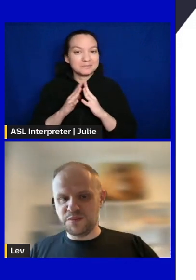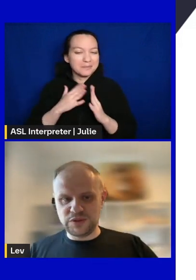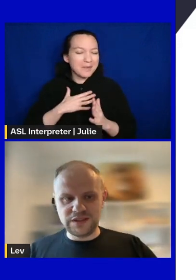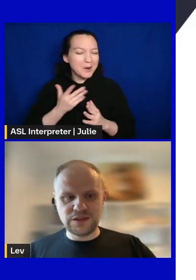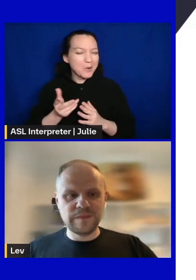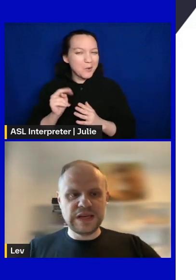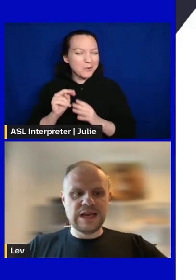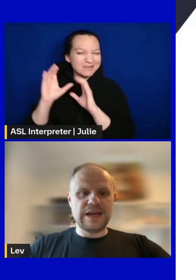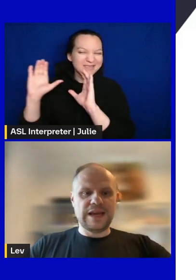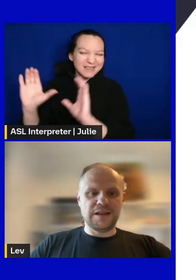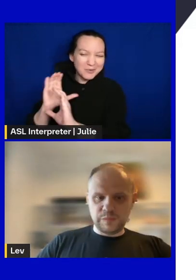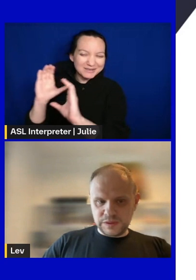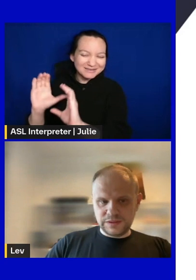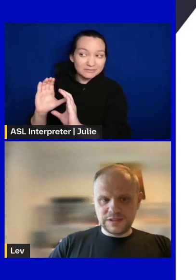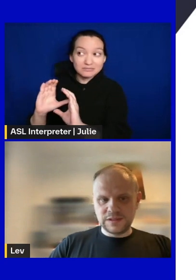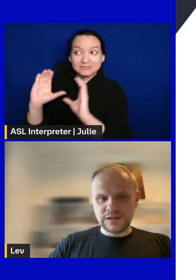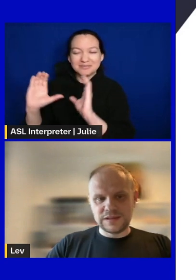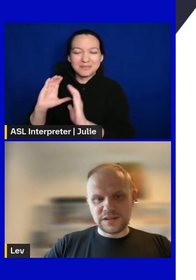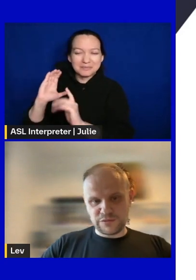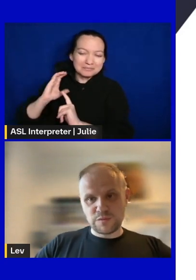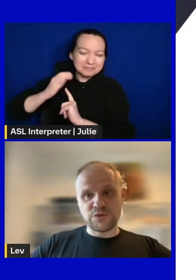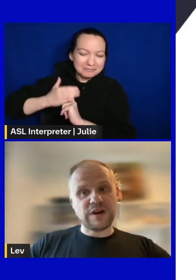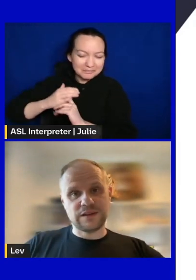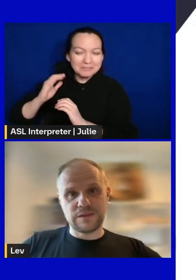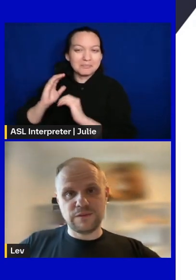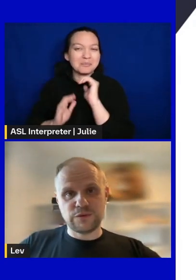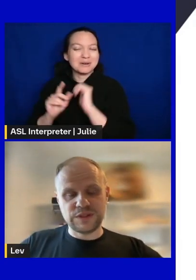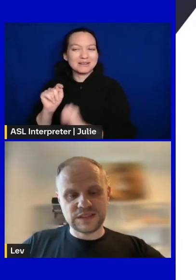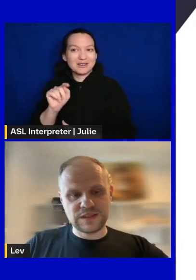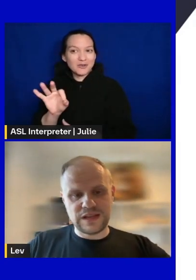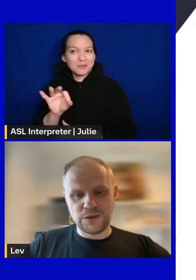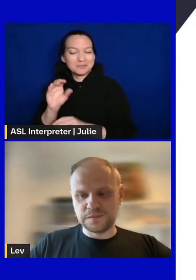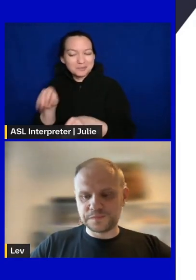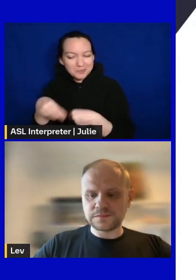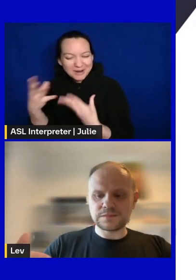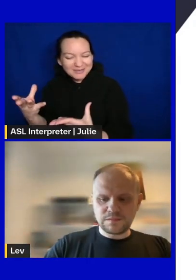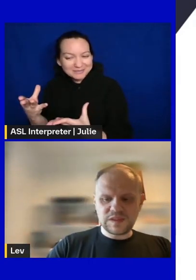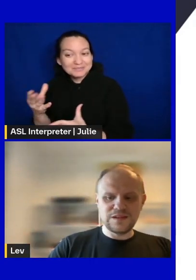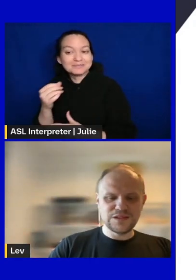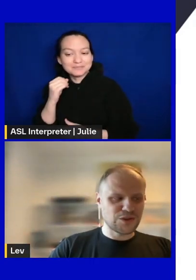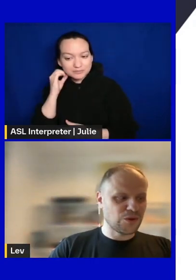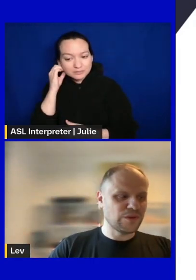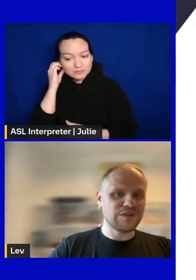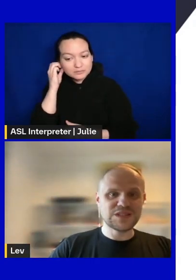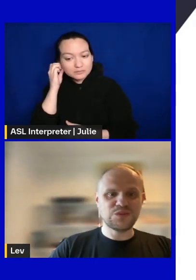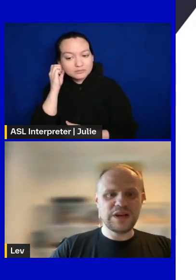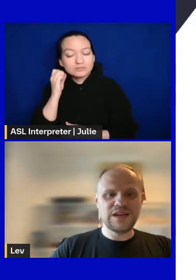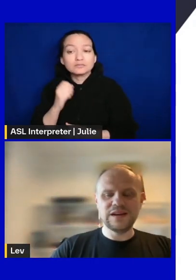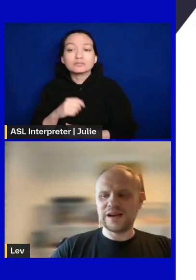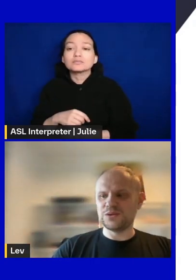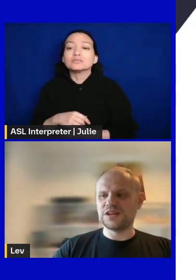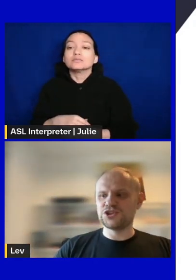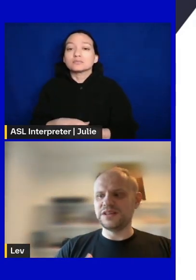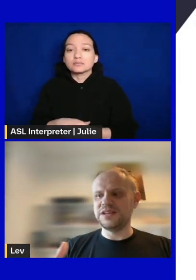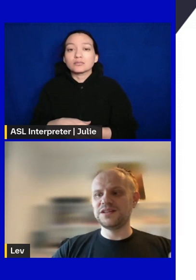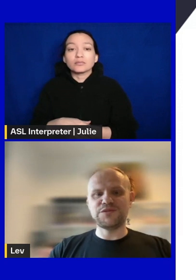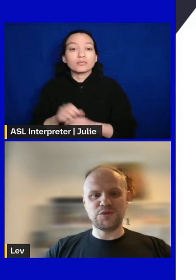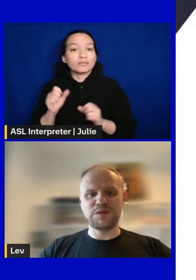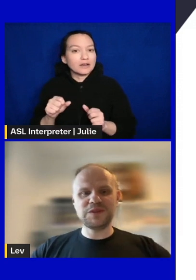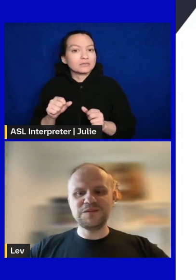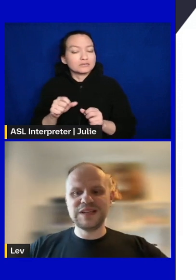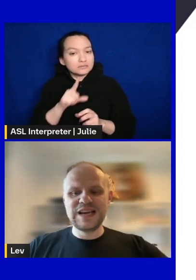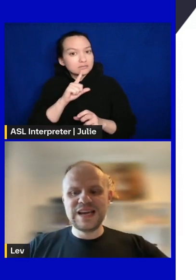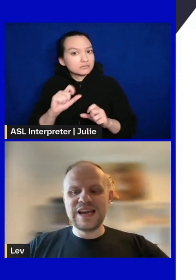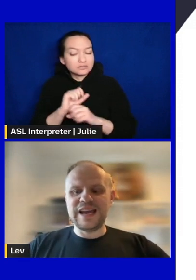cloud simulator and building a Terraform provider for this cloud. So this way I could actually